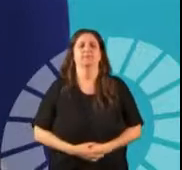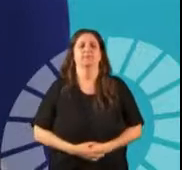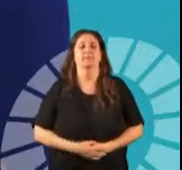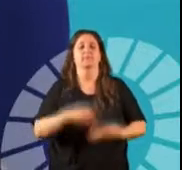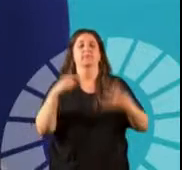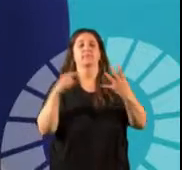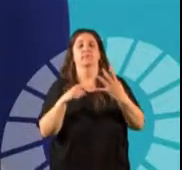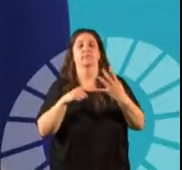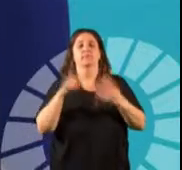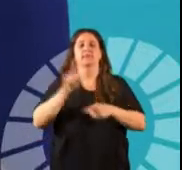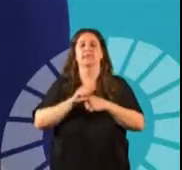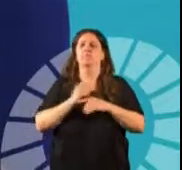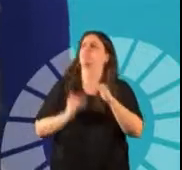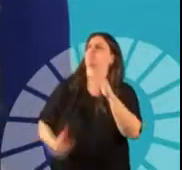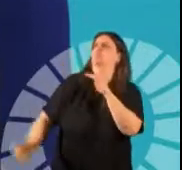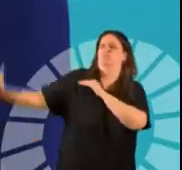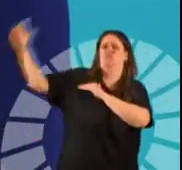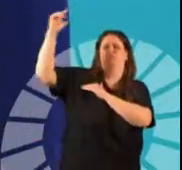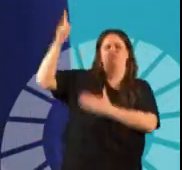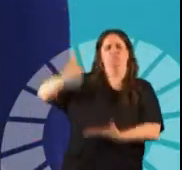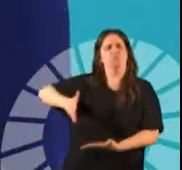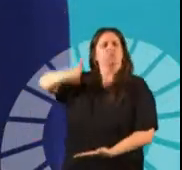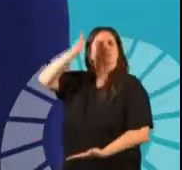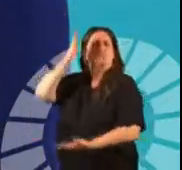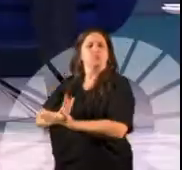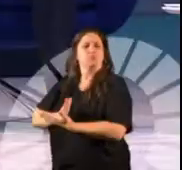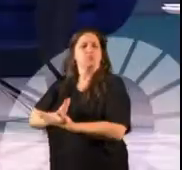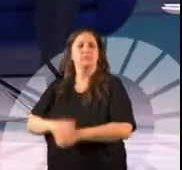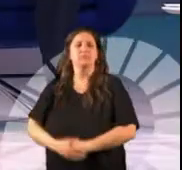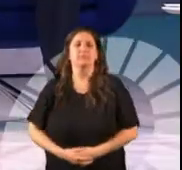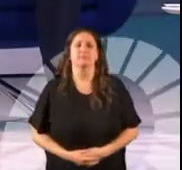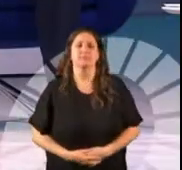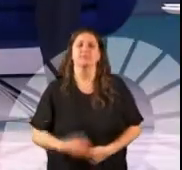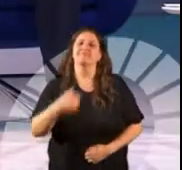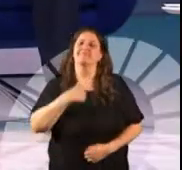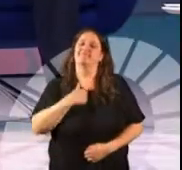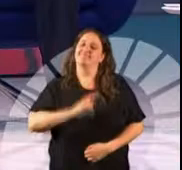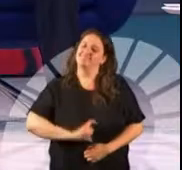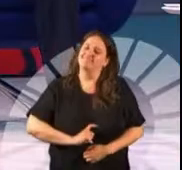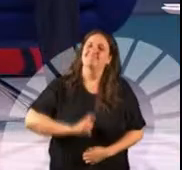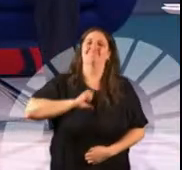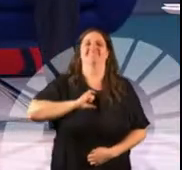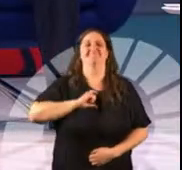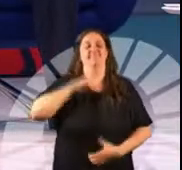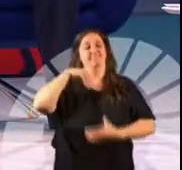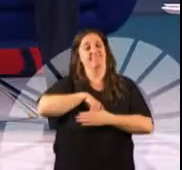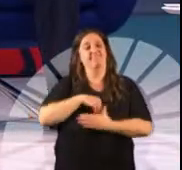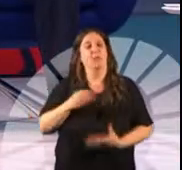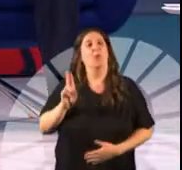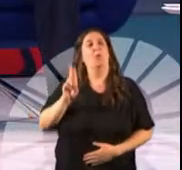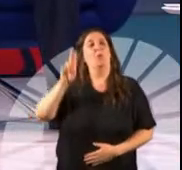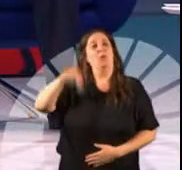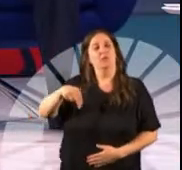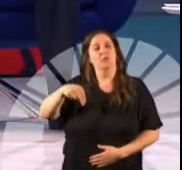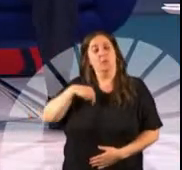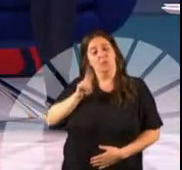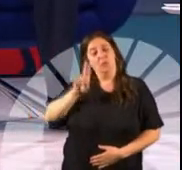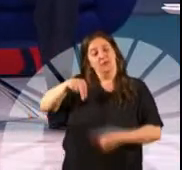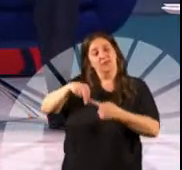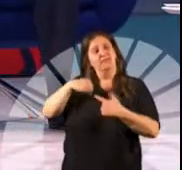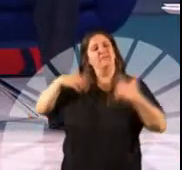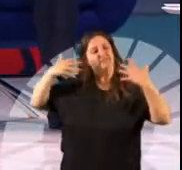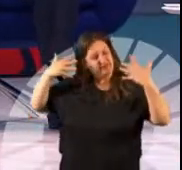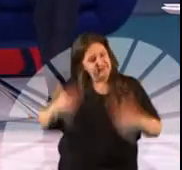are taken. If there's something I'm proud of, it's that fact that in the UN, after only 3 years, we have managed to ensure that we have